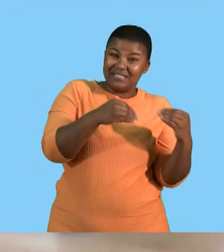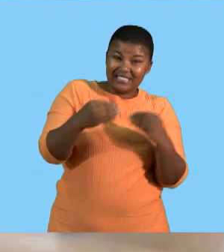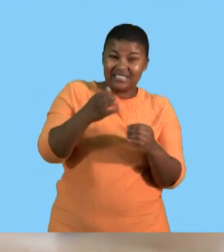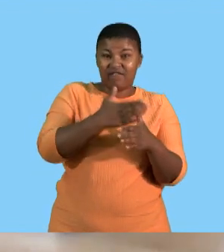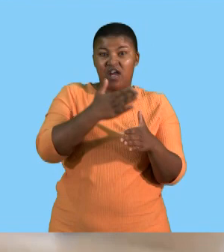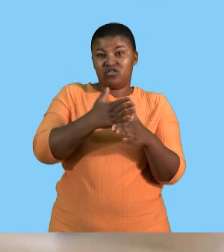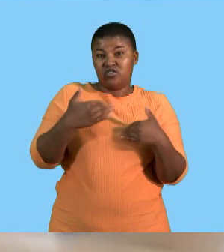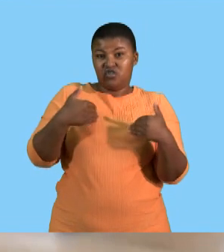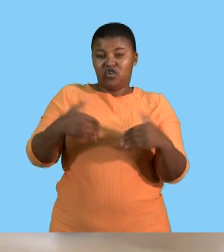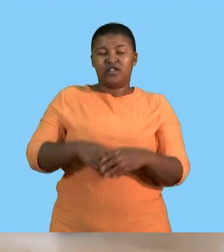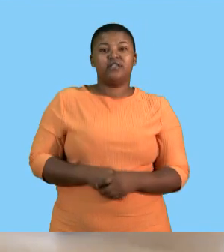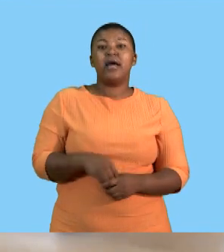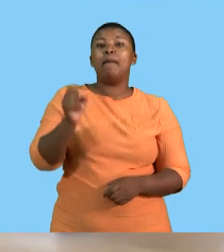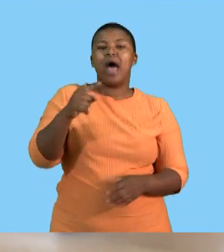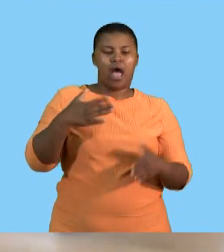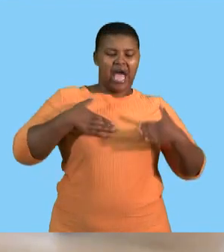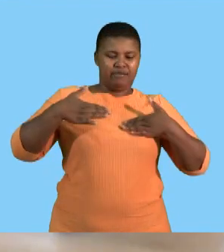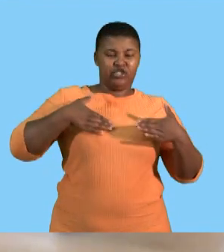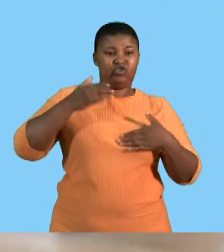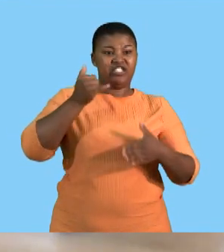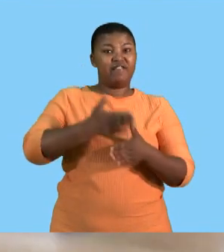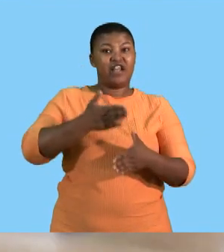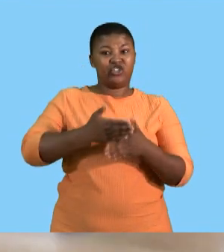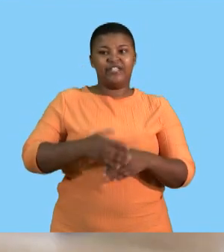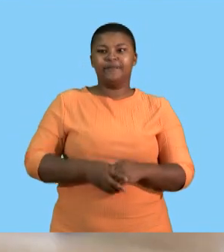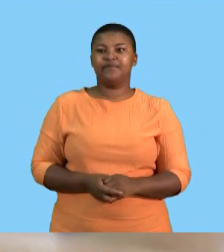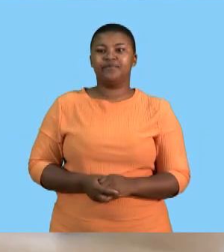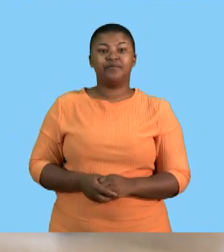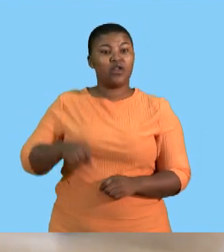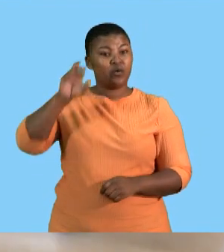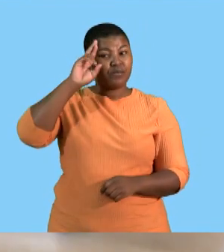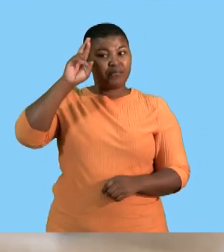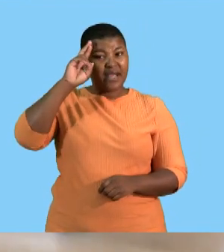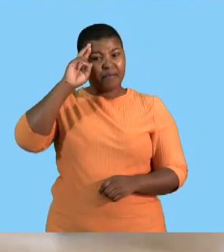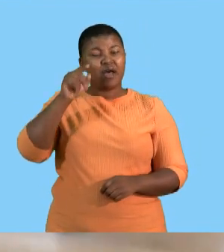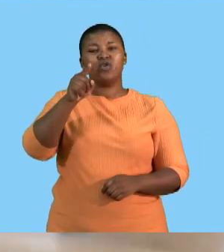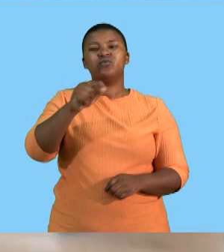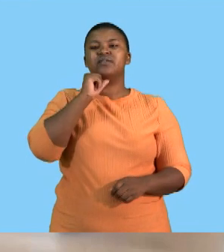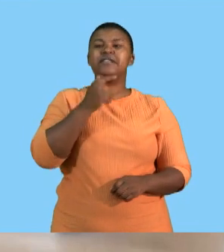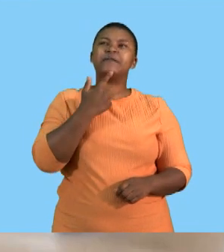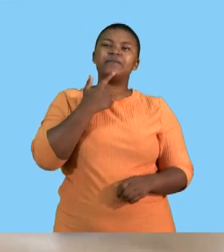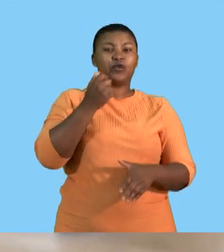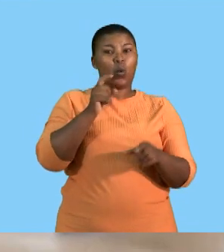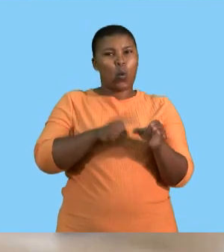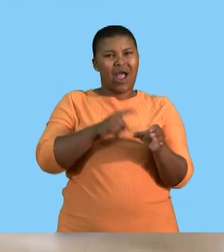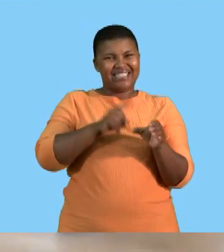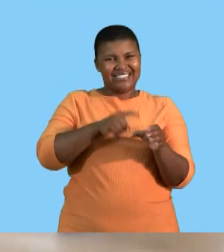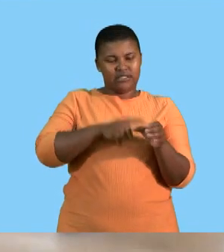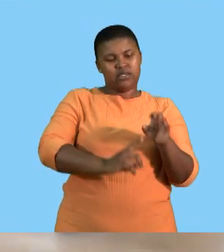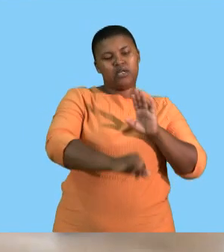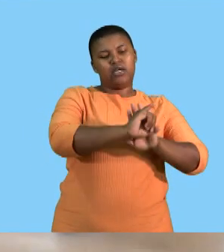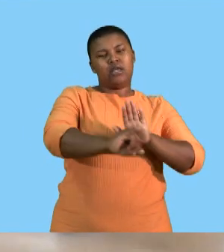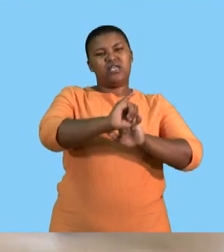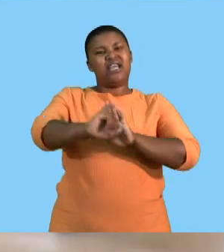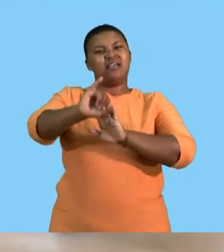business functions only in grade 10. So let's get started with our first business function, and that is our